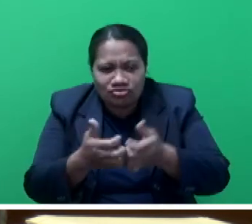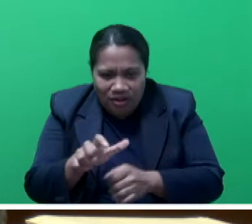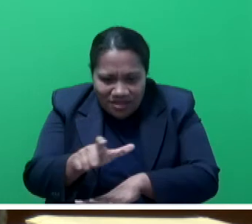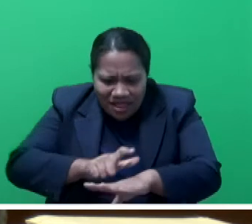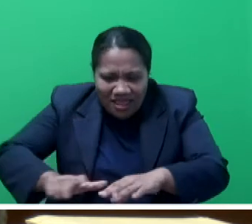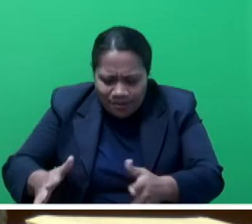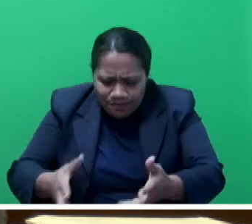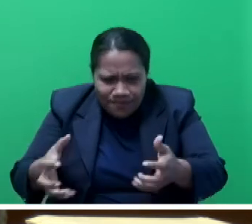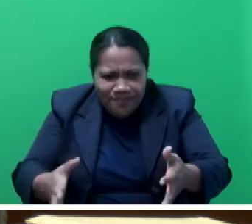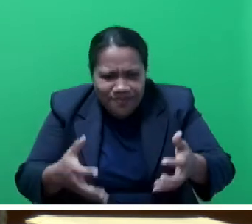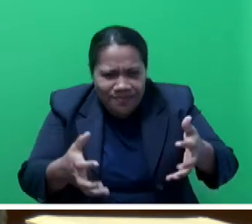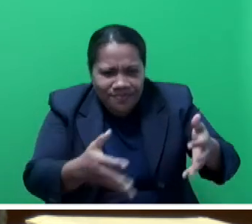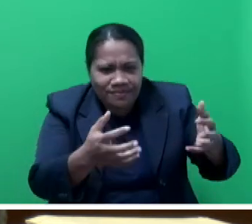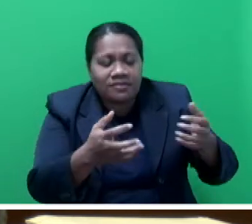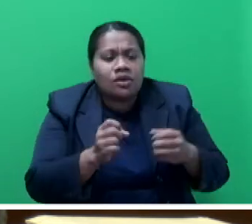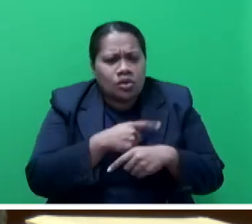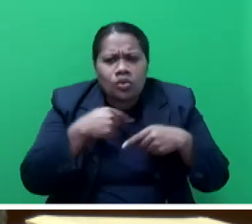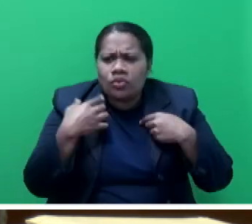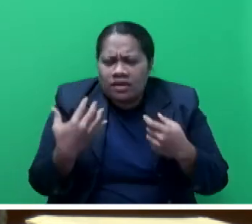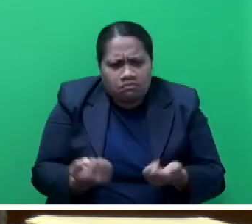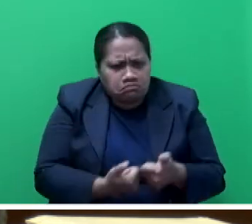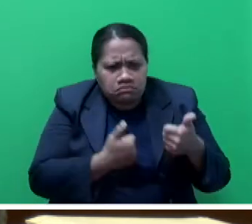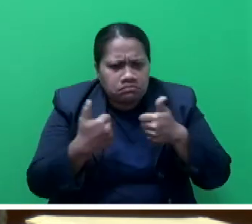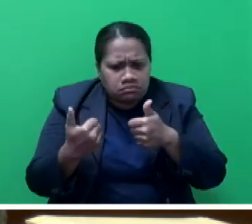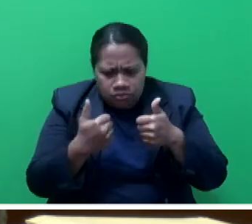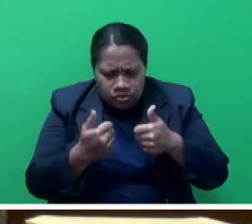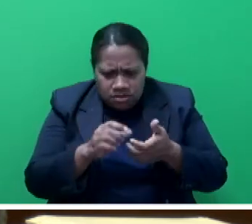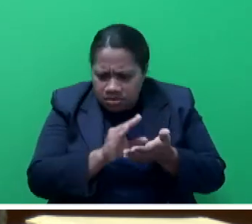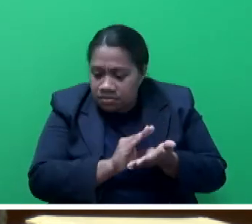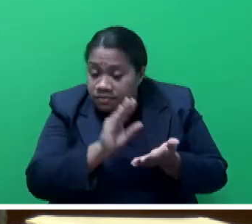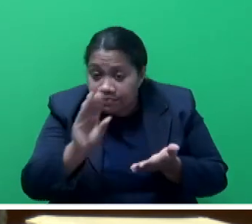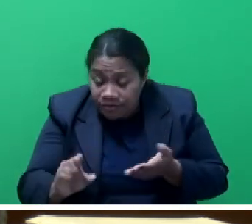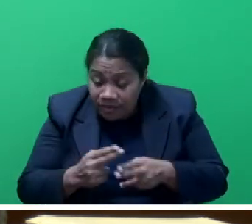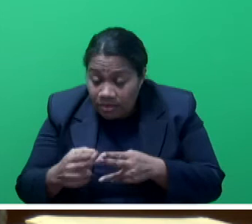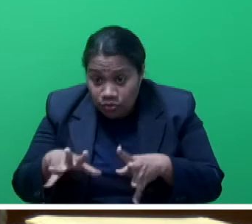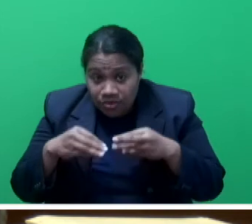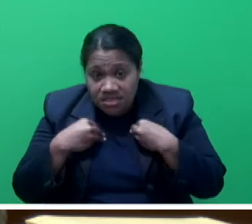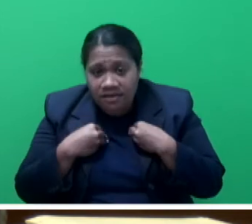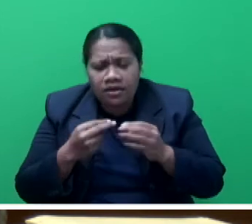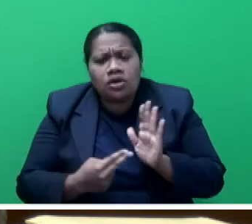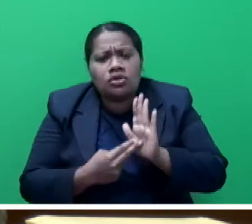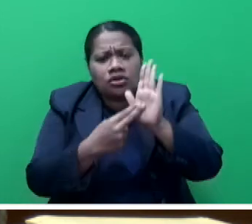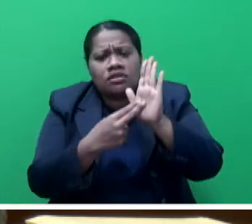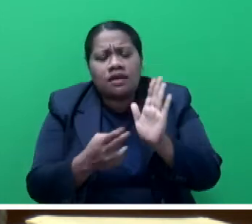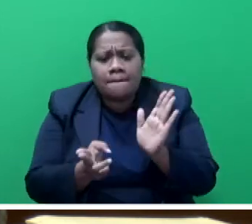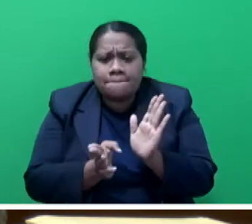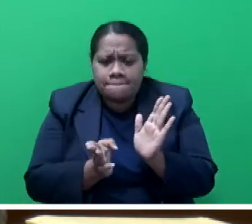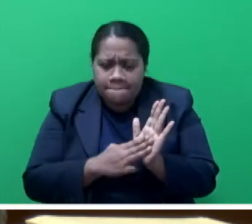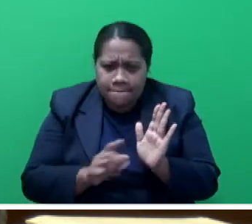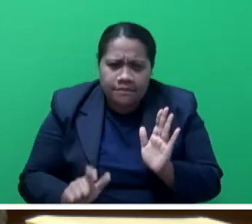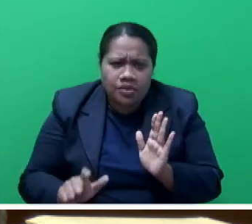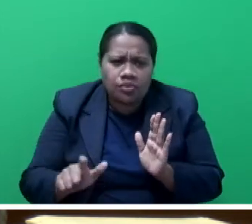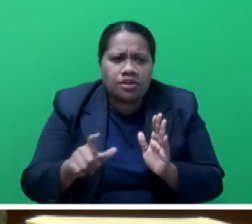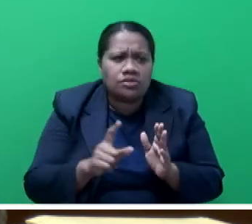have pretty good spread and these farmers will be receiving this cash. Northern Division, Madhwata, 200 farmers, the Controver